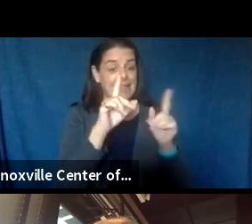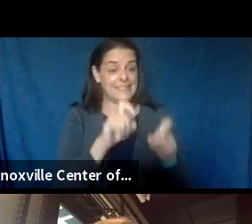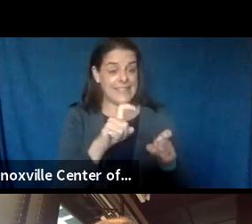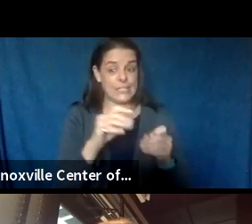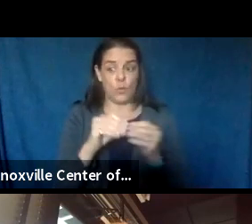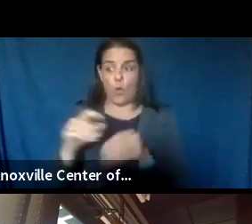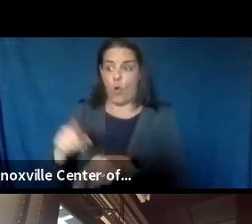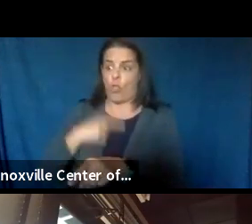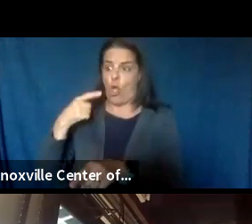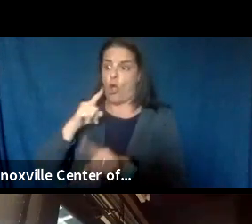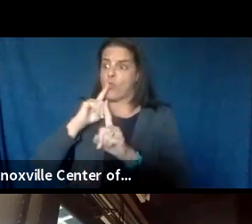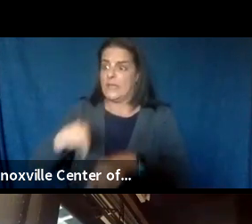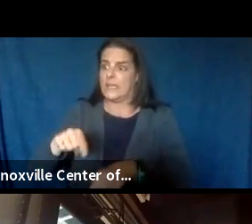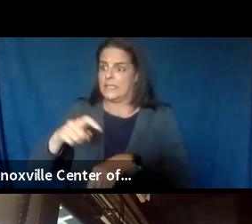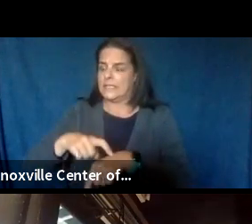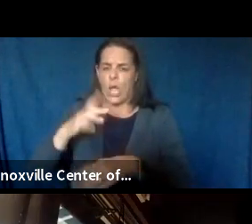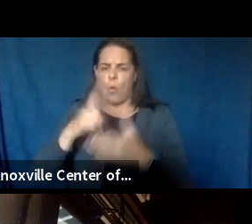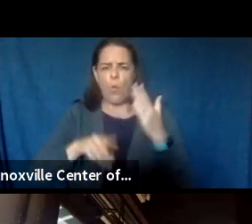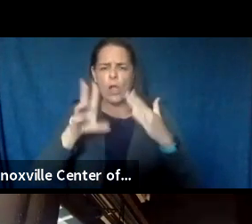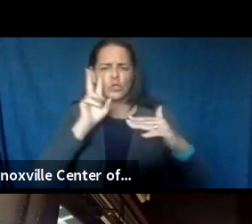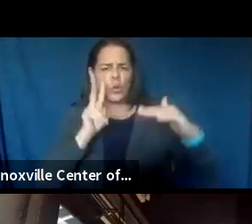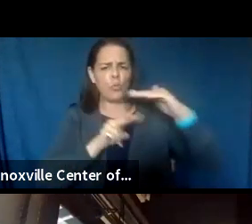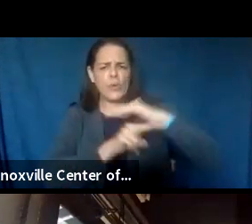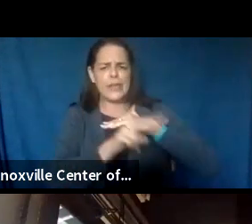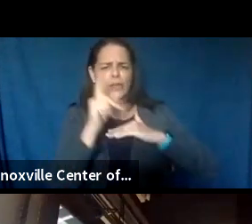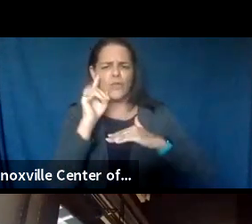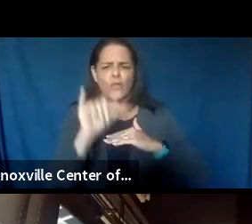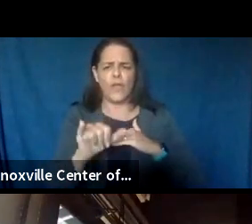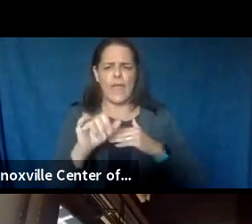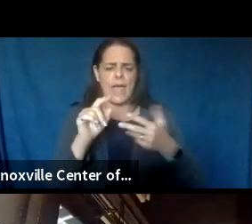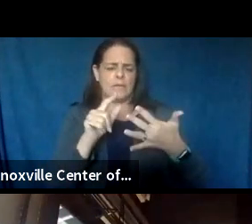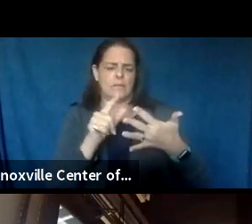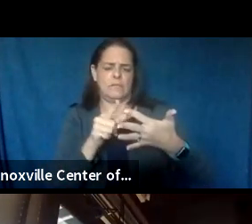turnaround times? What is your prediction on benchmark 2?